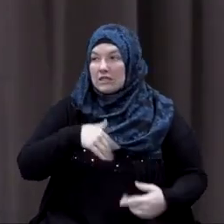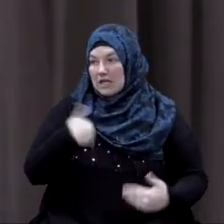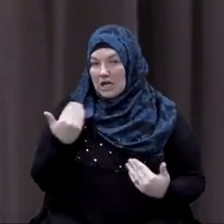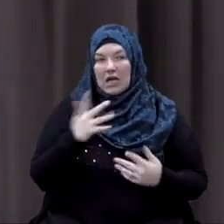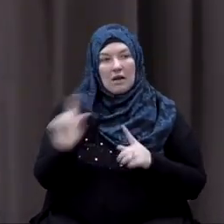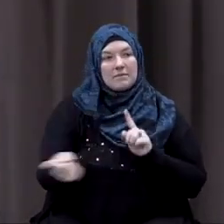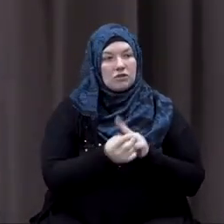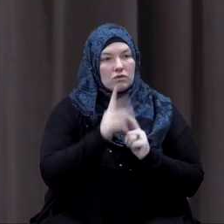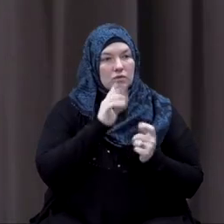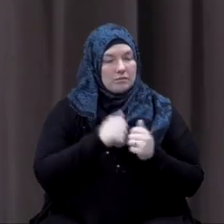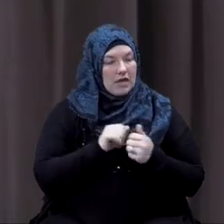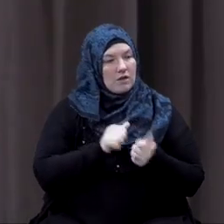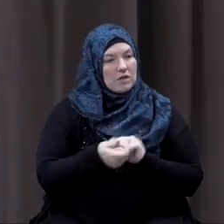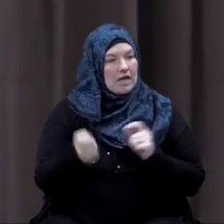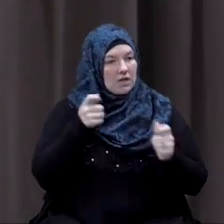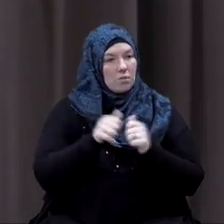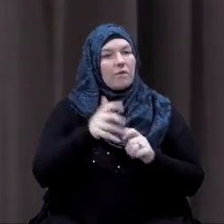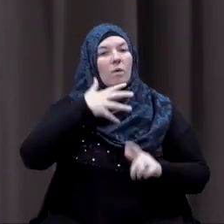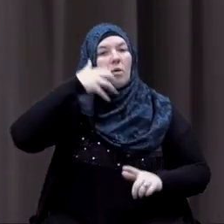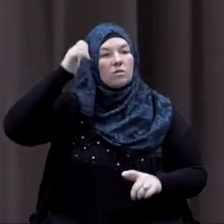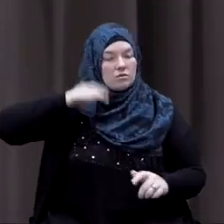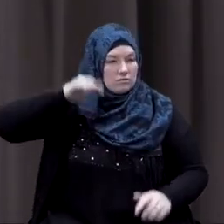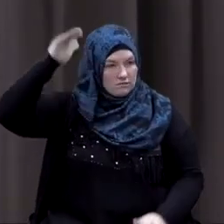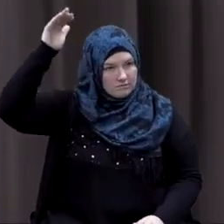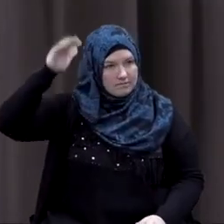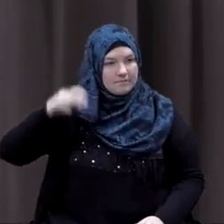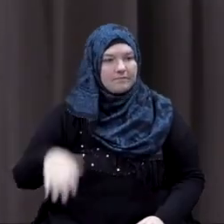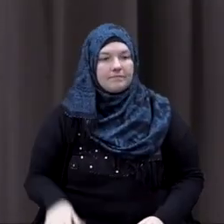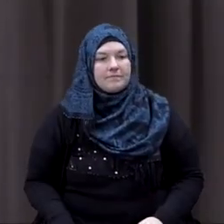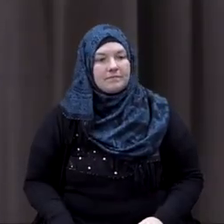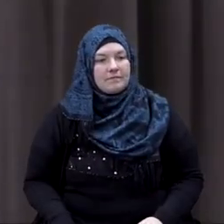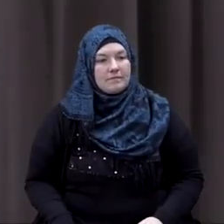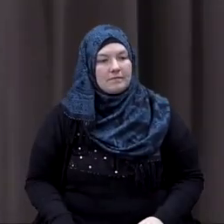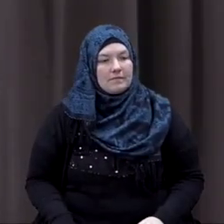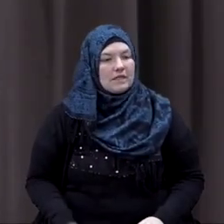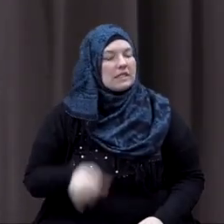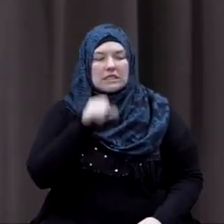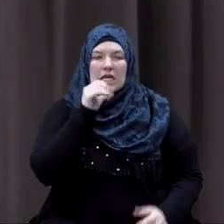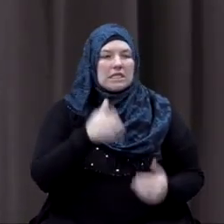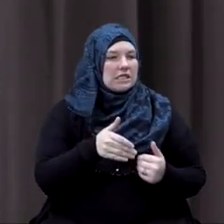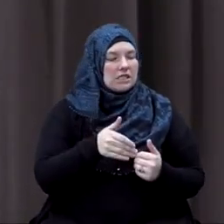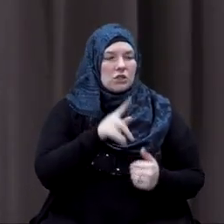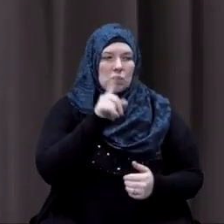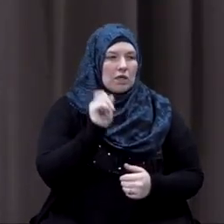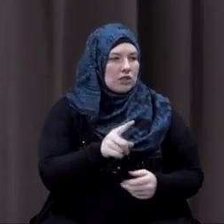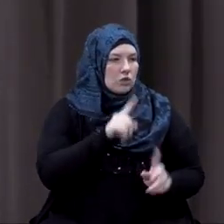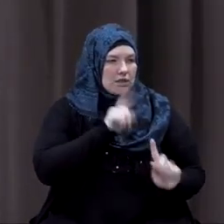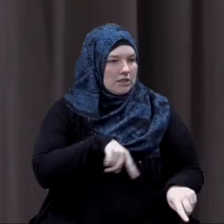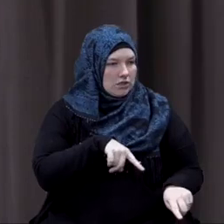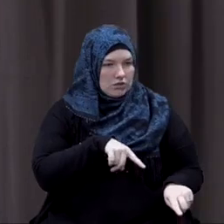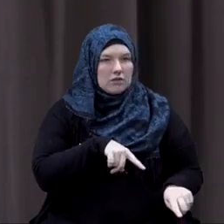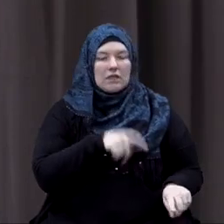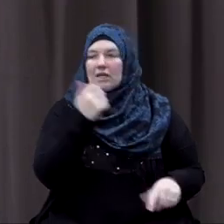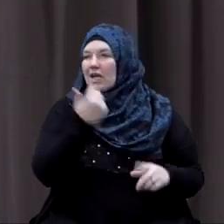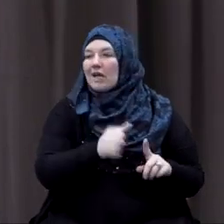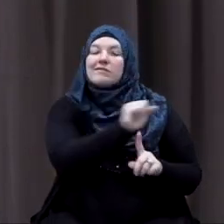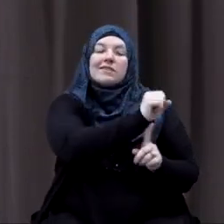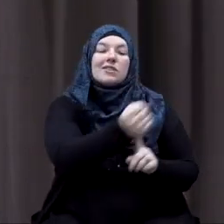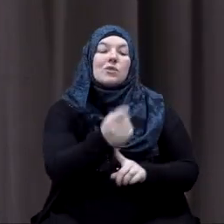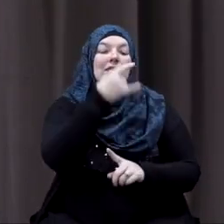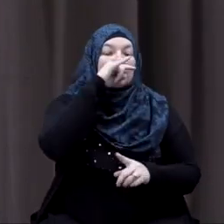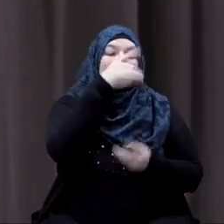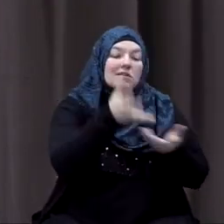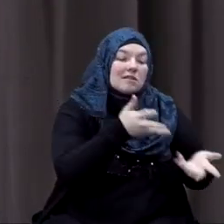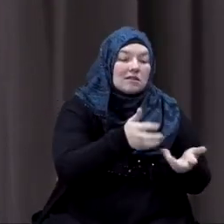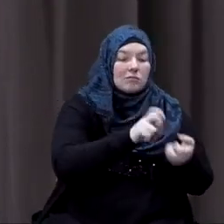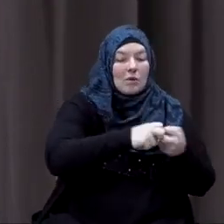me how to handle them when they are old. Because it's not an easy question to answer. Every case is different.